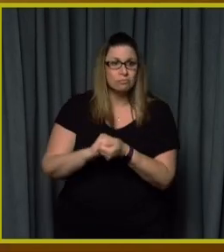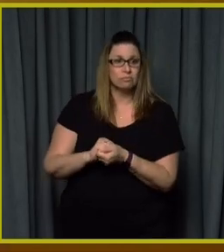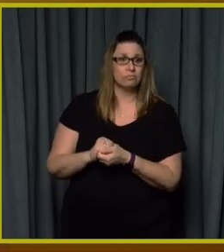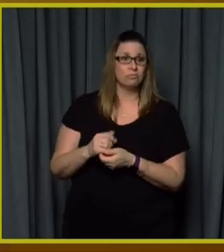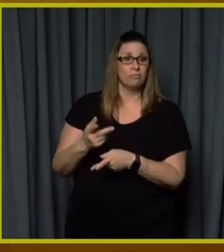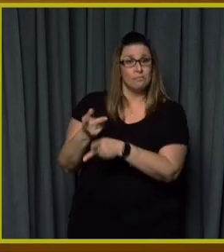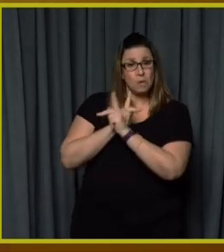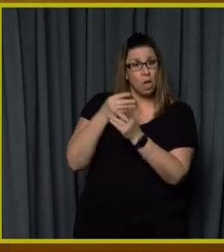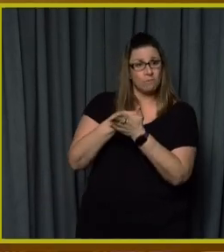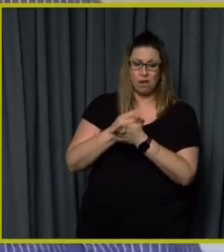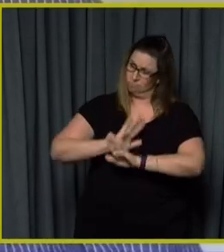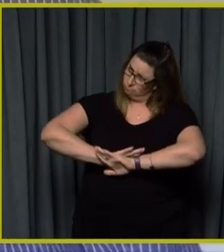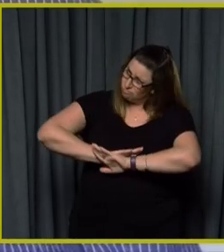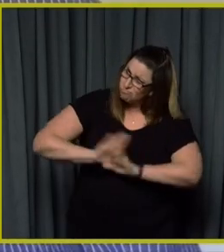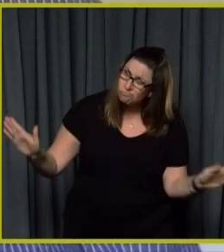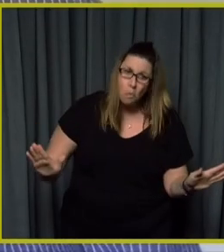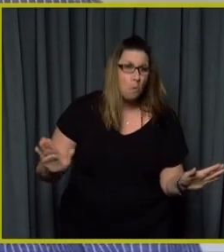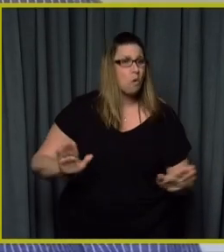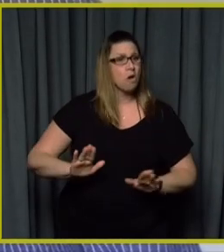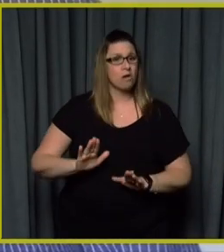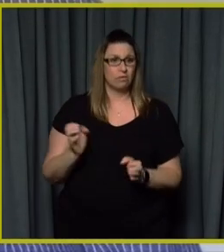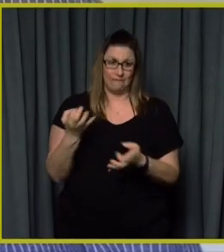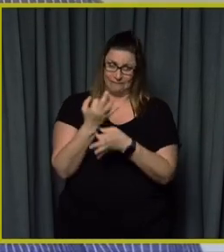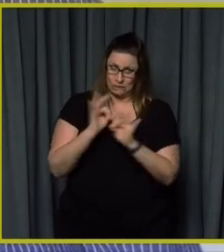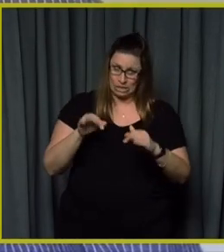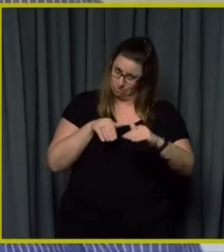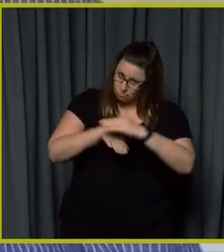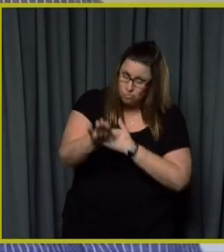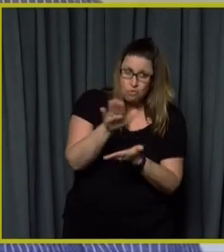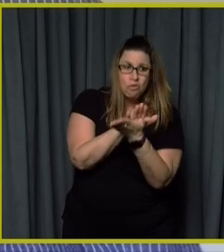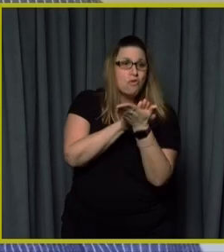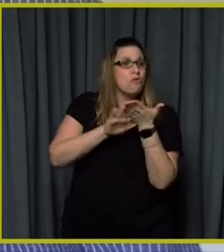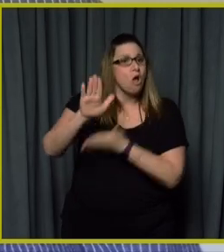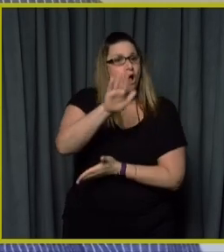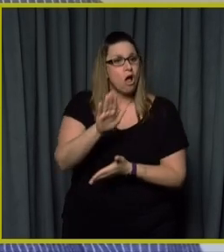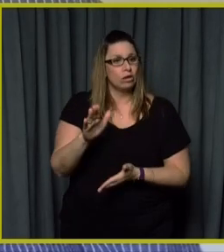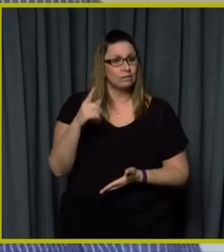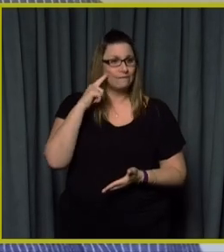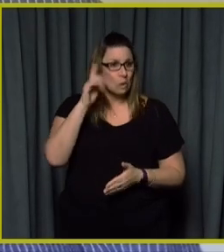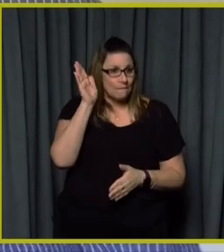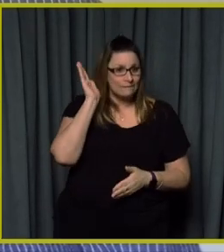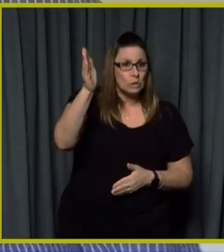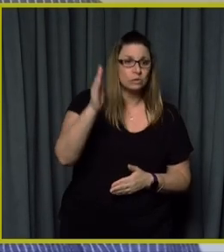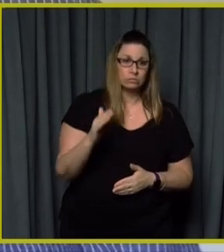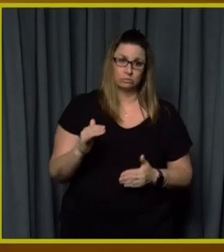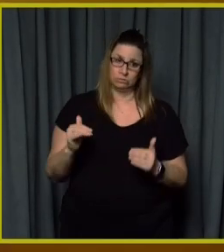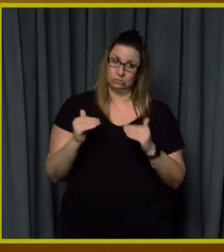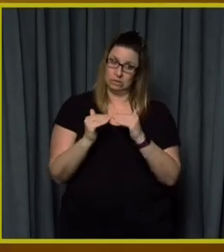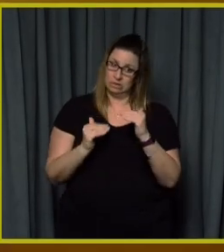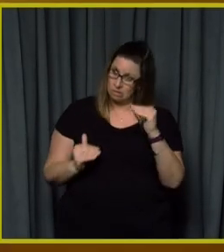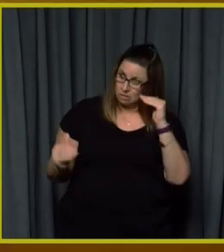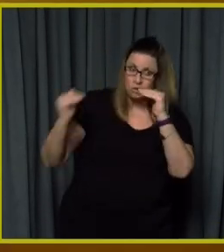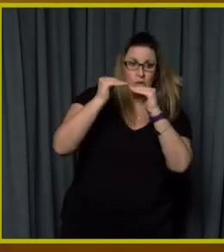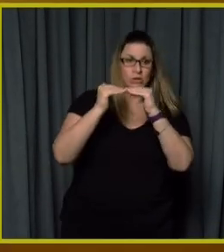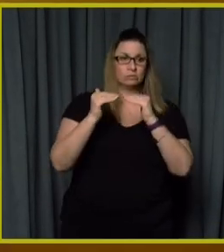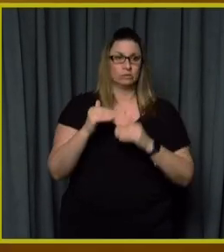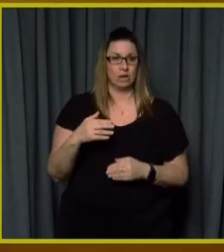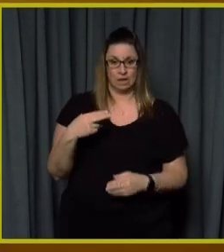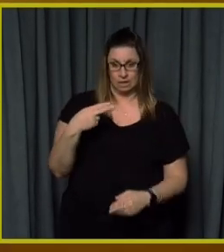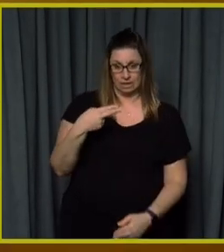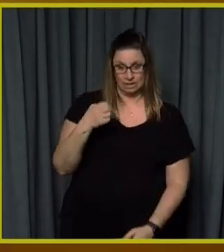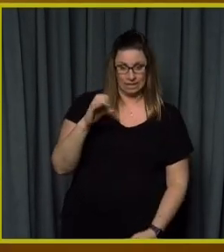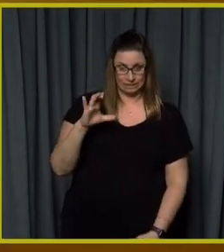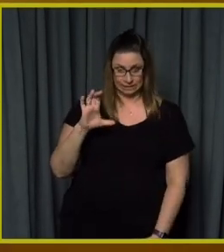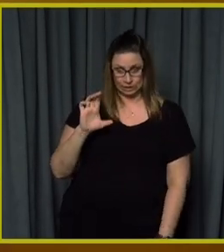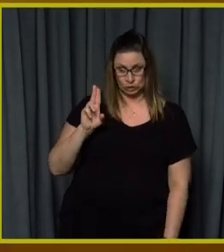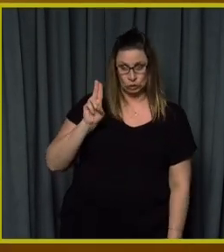public institutions. And equitable funding for HBCUs and Native institutions. This is why we are